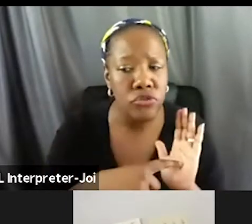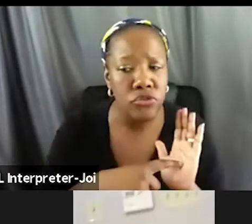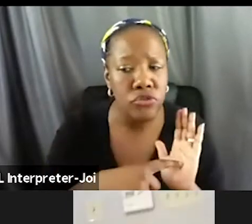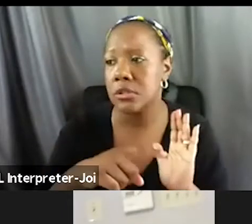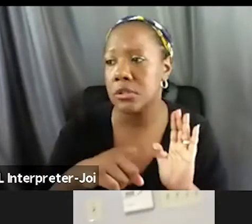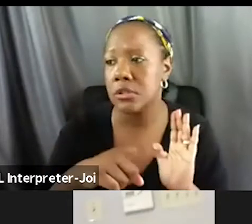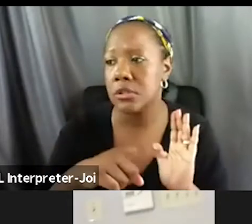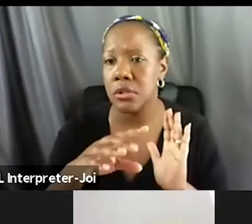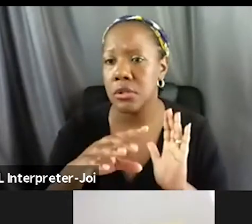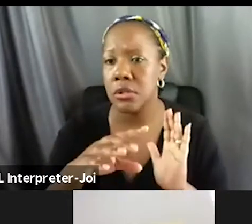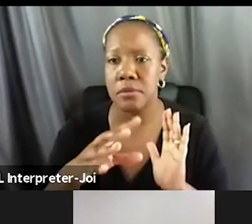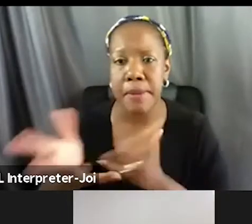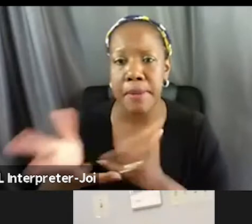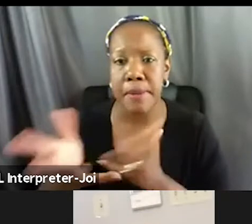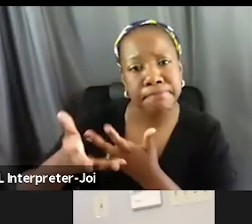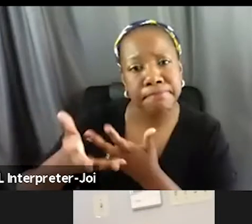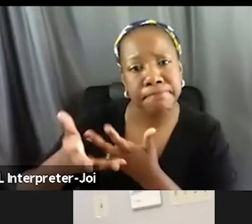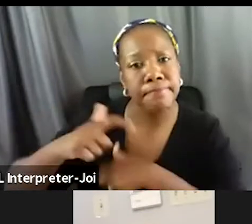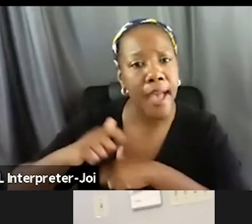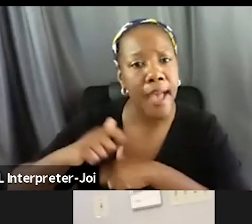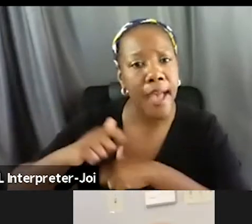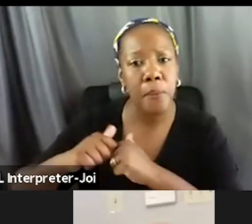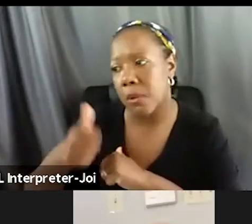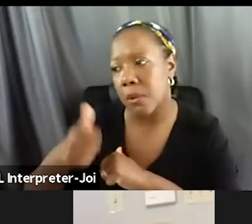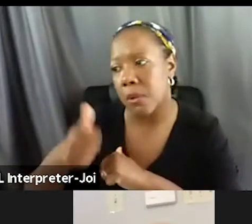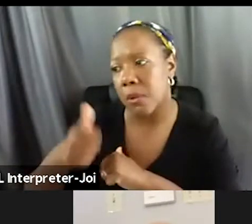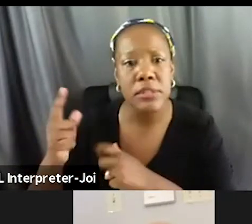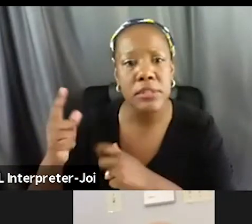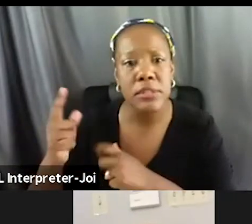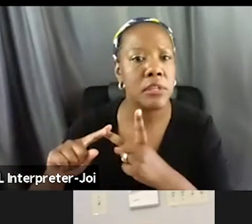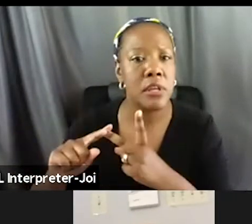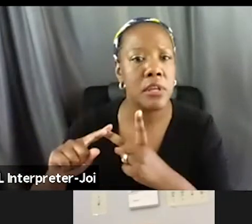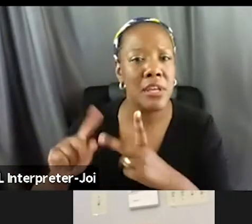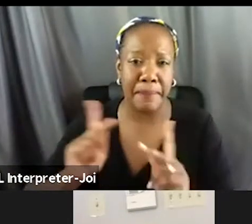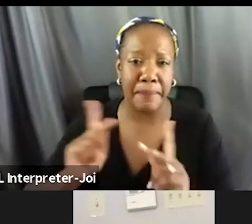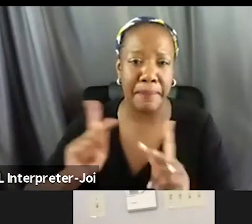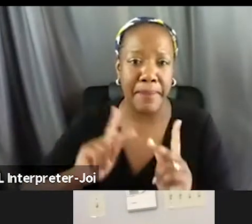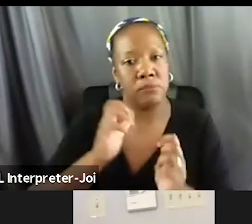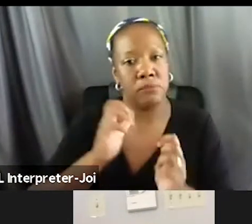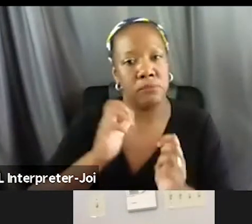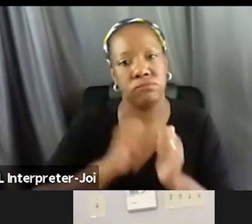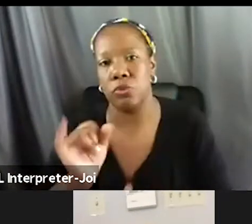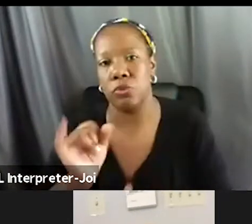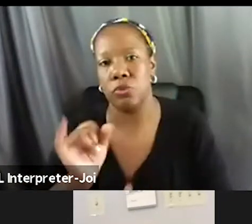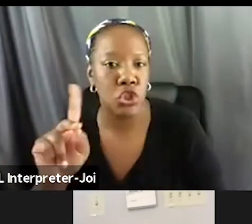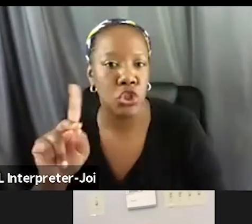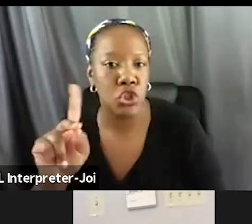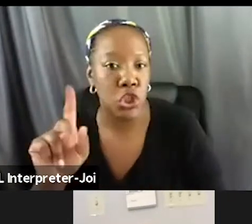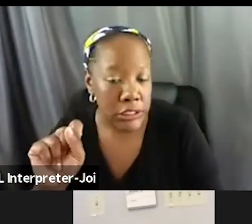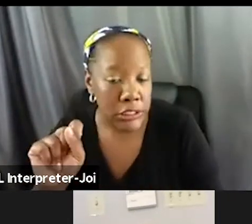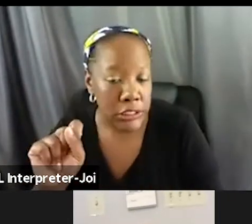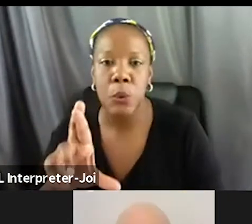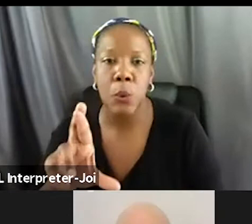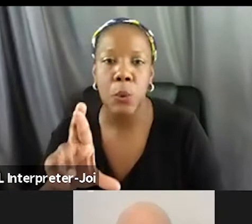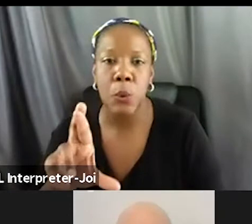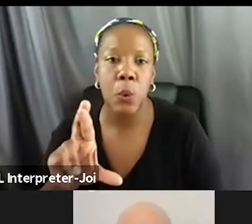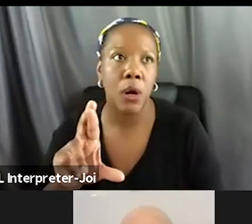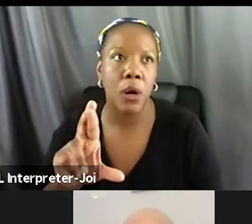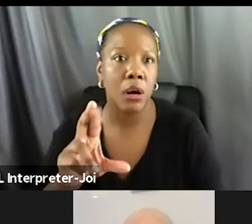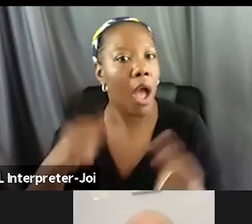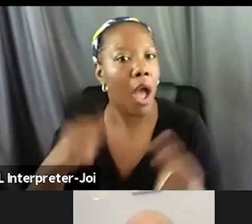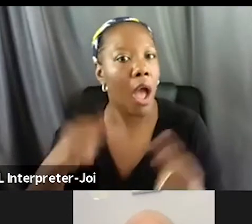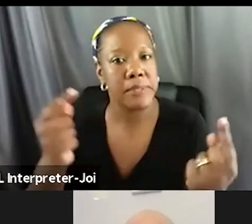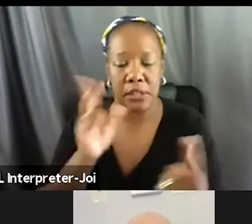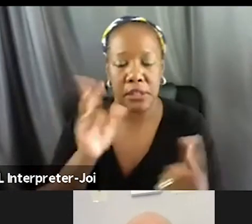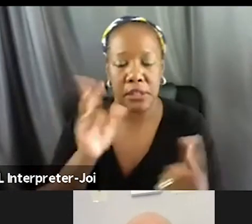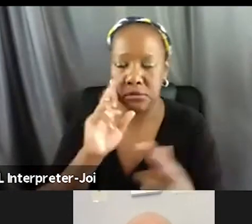with somebody else, whether it's people being jerks, because that does happen, or someone being unusually supportive. And I'm just wondering if